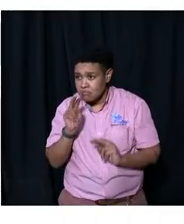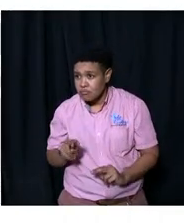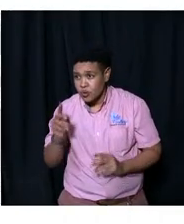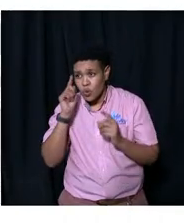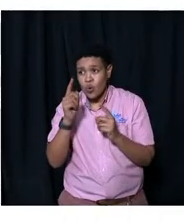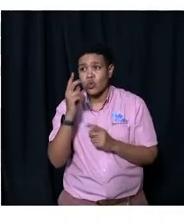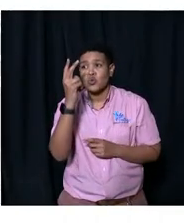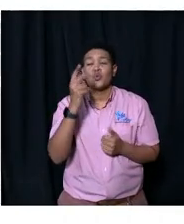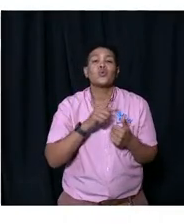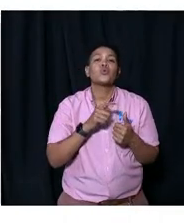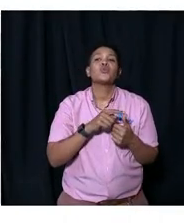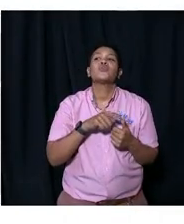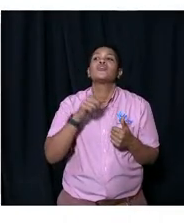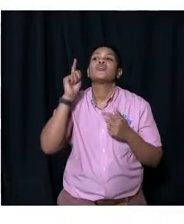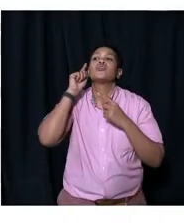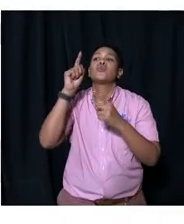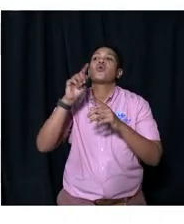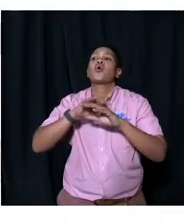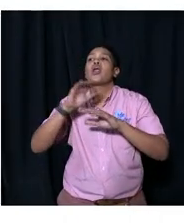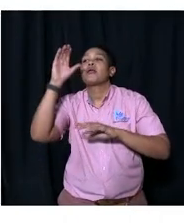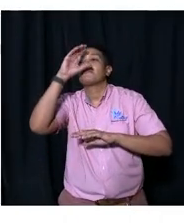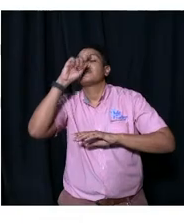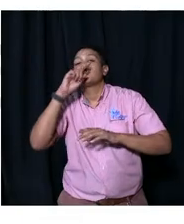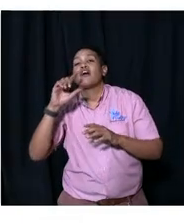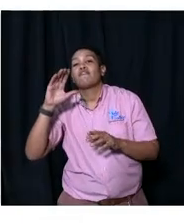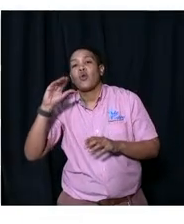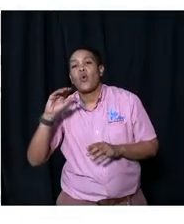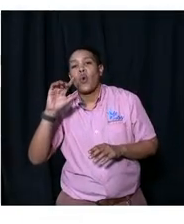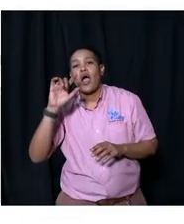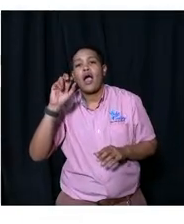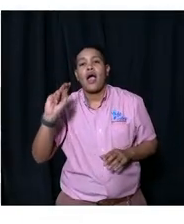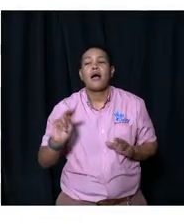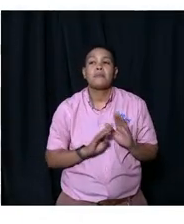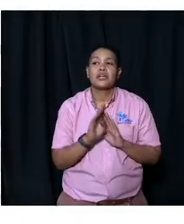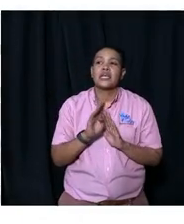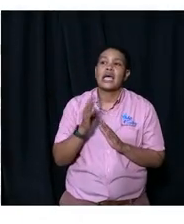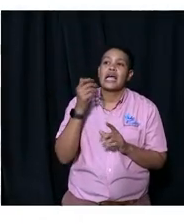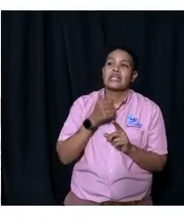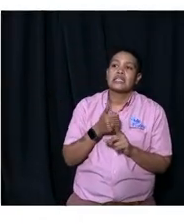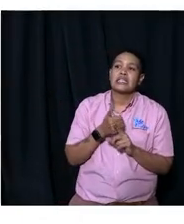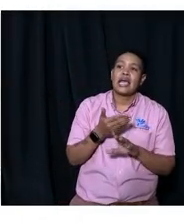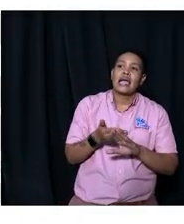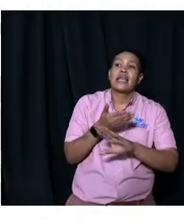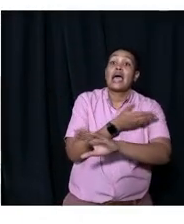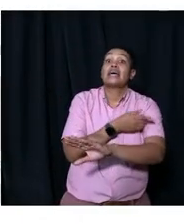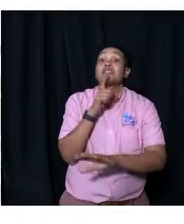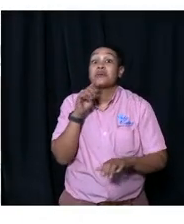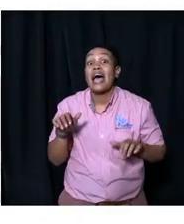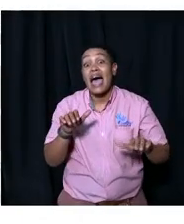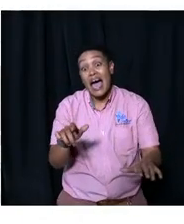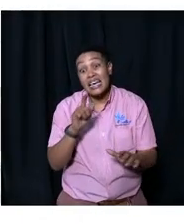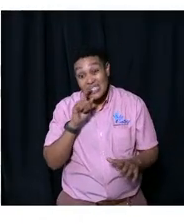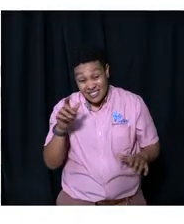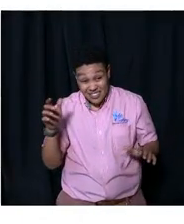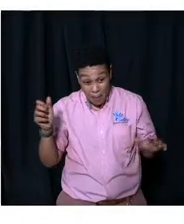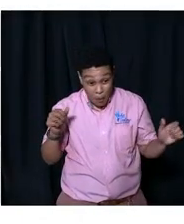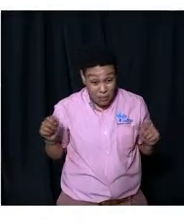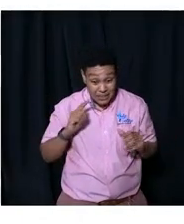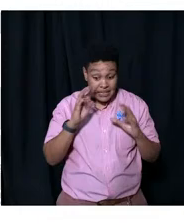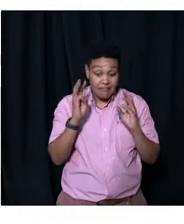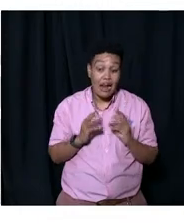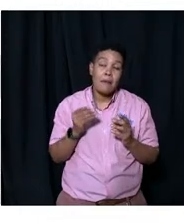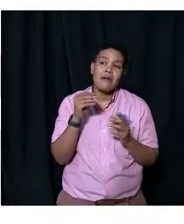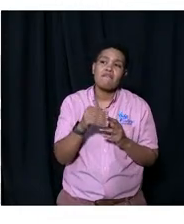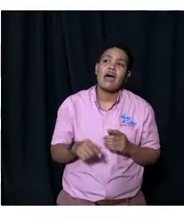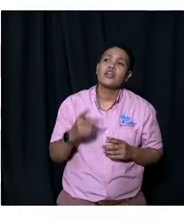2, which is the goal on pursuit of low carbon development and enhancement of access to mobilization of climate finance. The